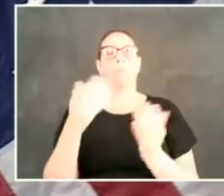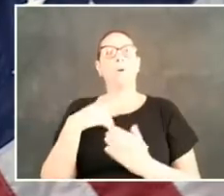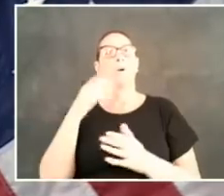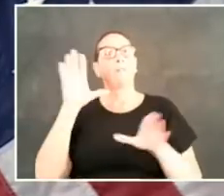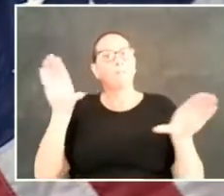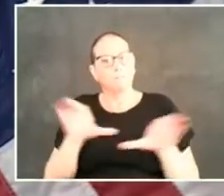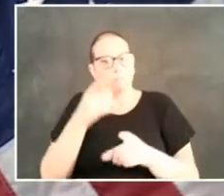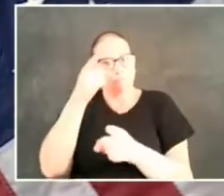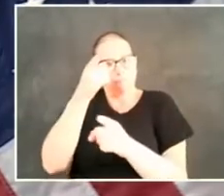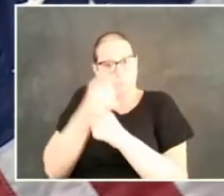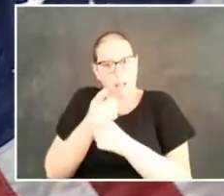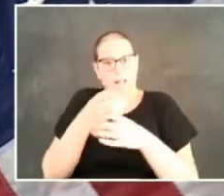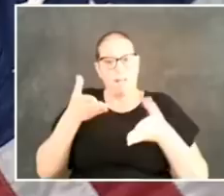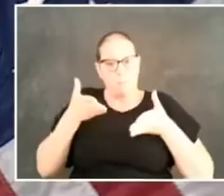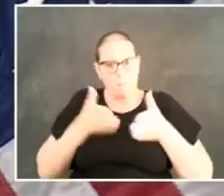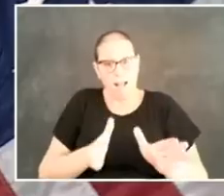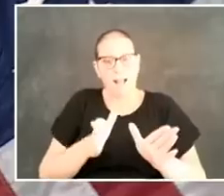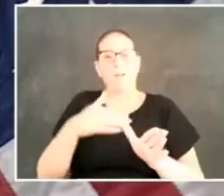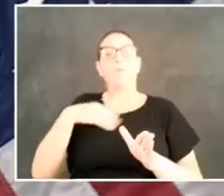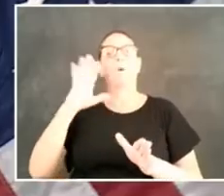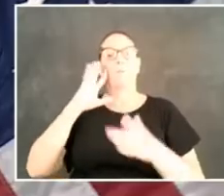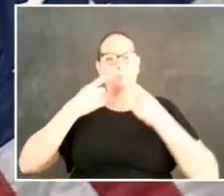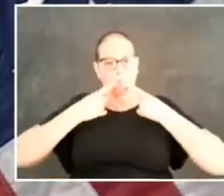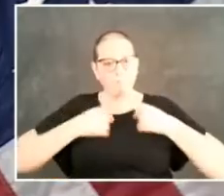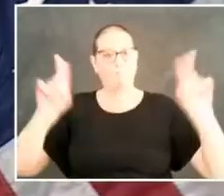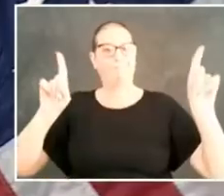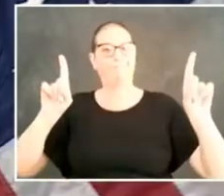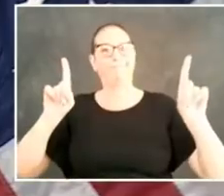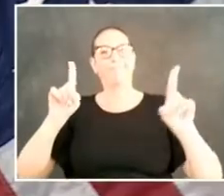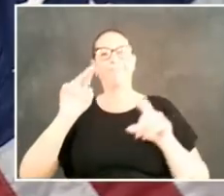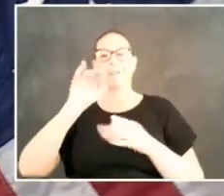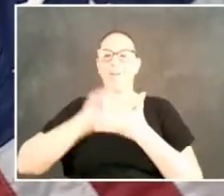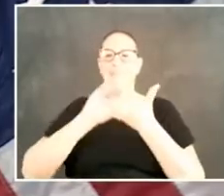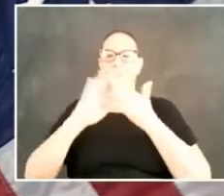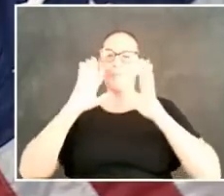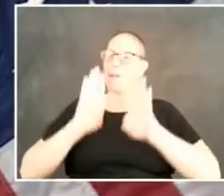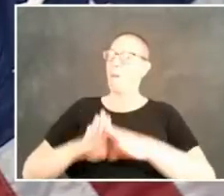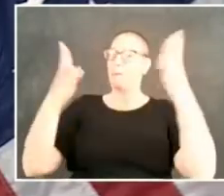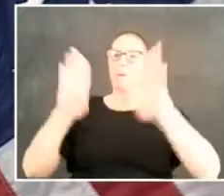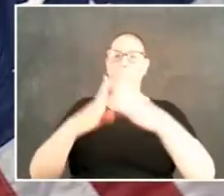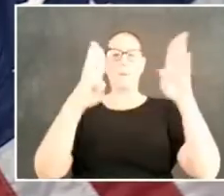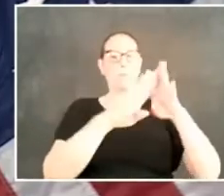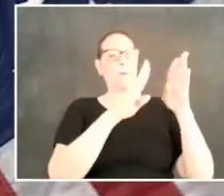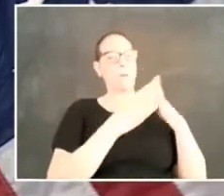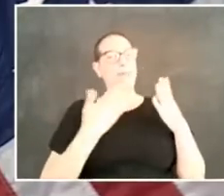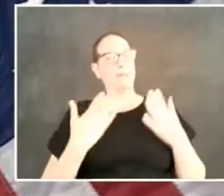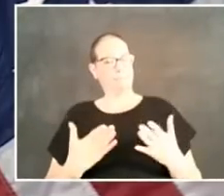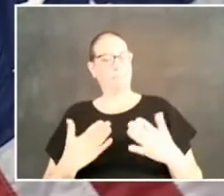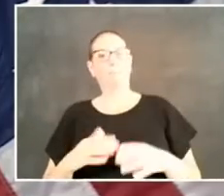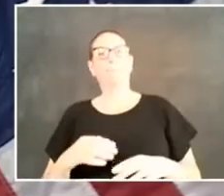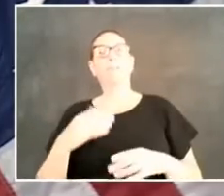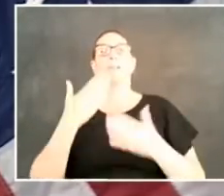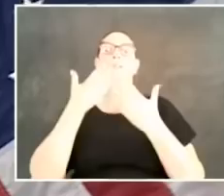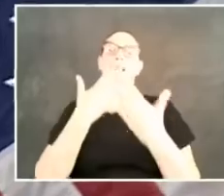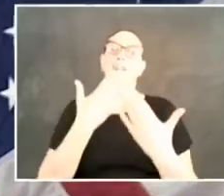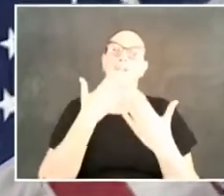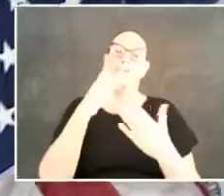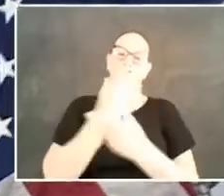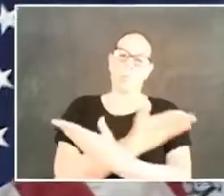move together as a city and get to that restart that we all want and need. Thank you very, very much, everybody.